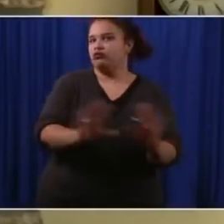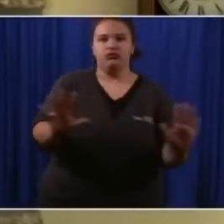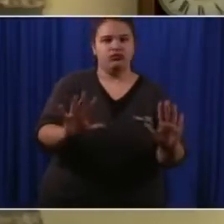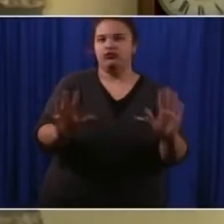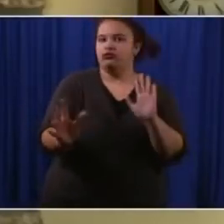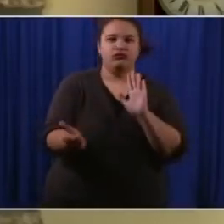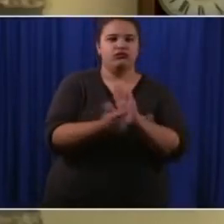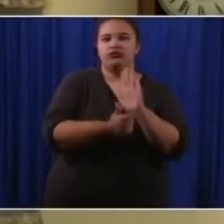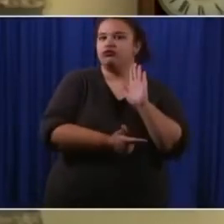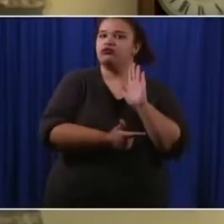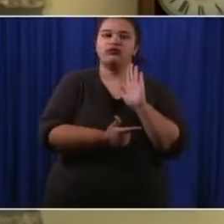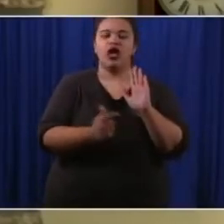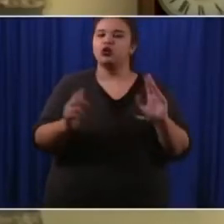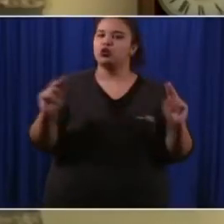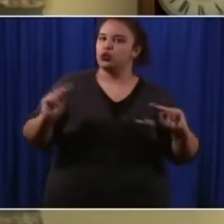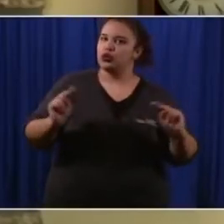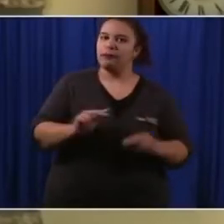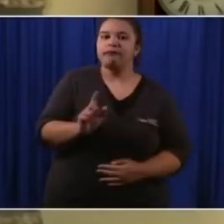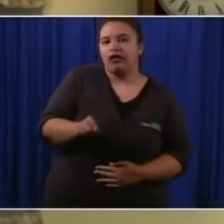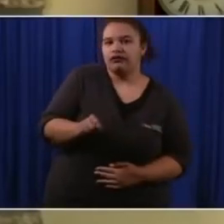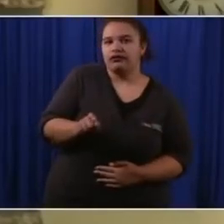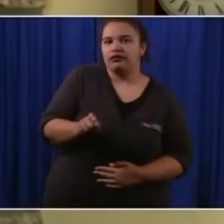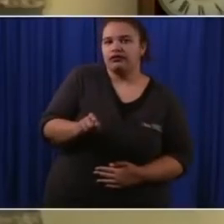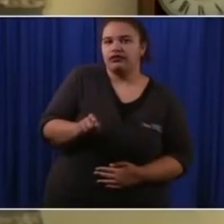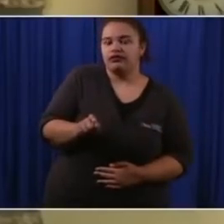there's a fundamental difference between the two.